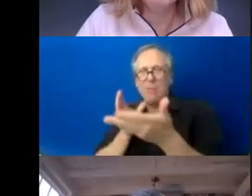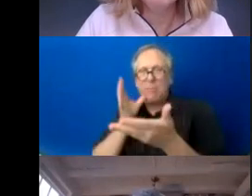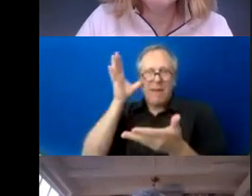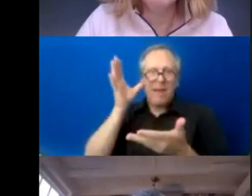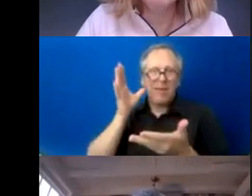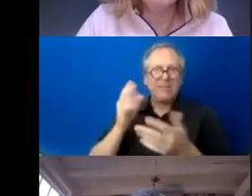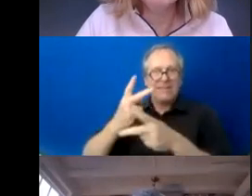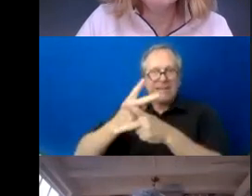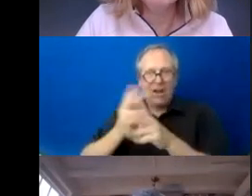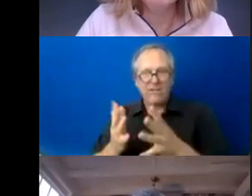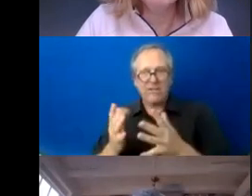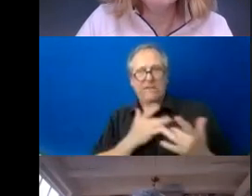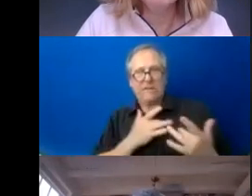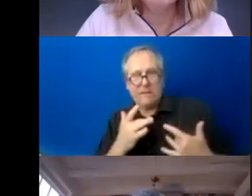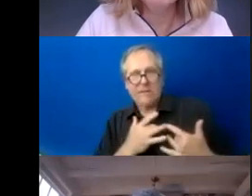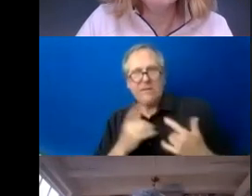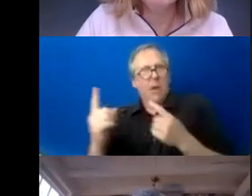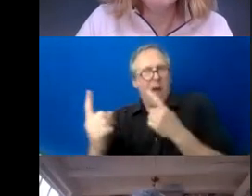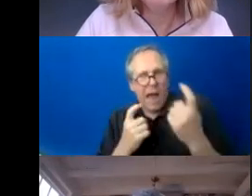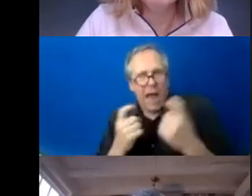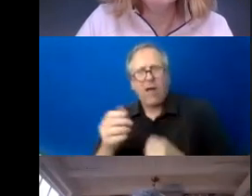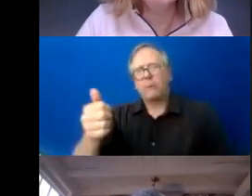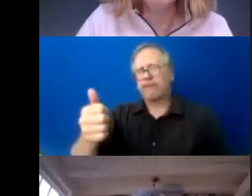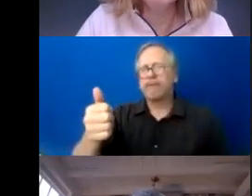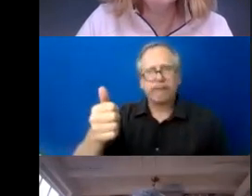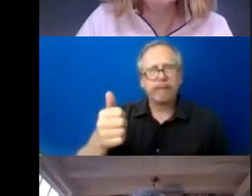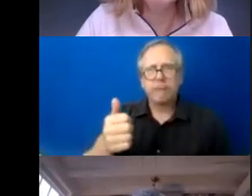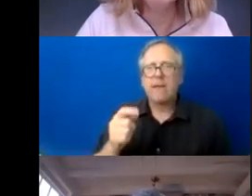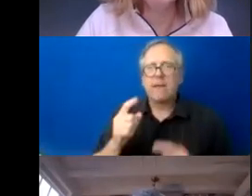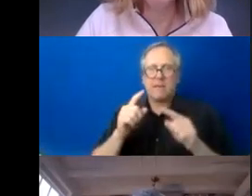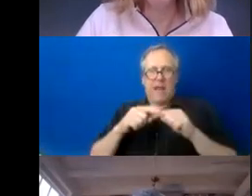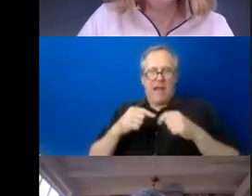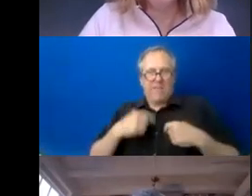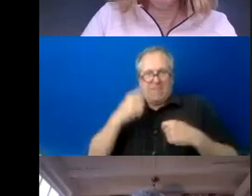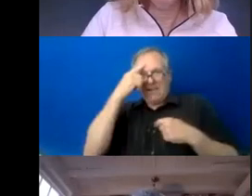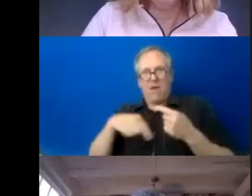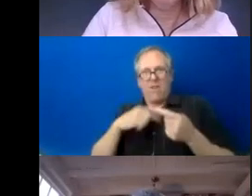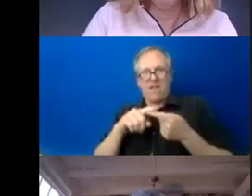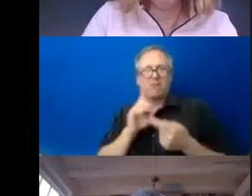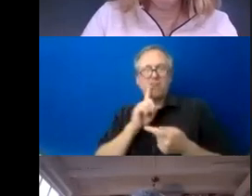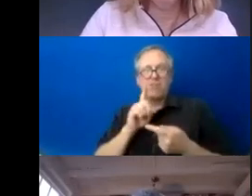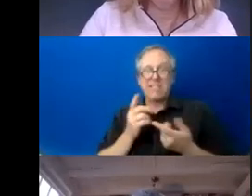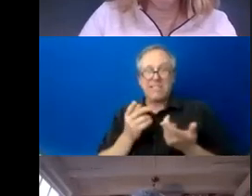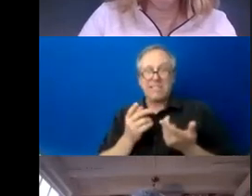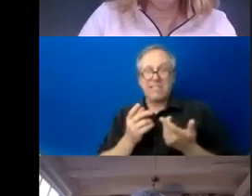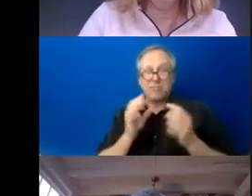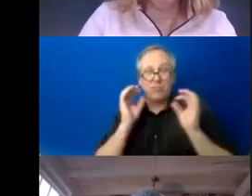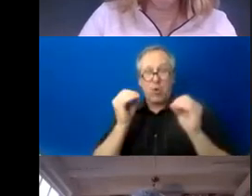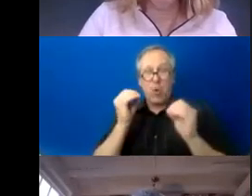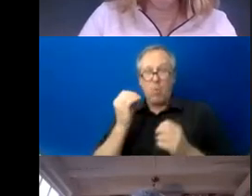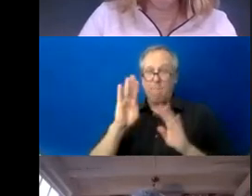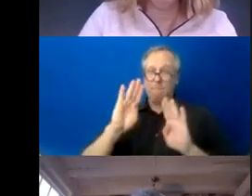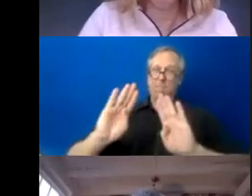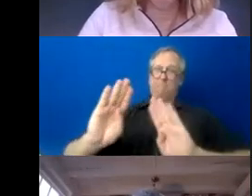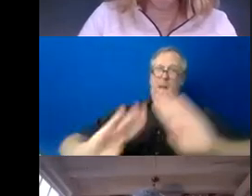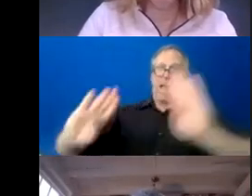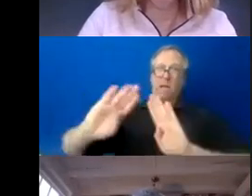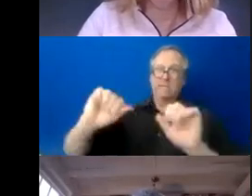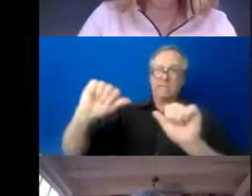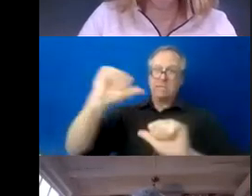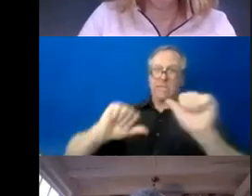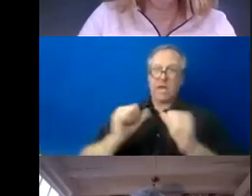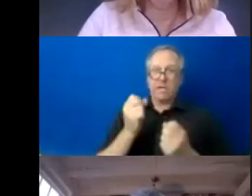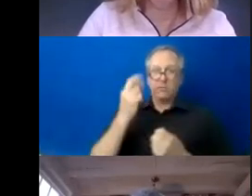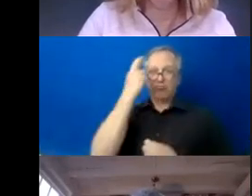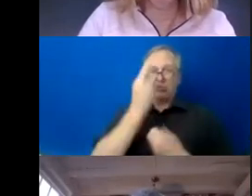that. But those are the two ways I think about it. One is that there isn't a real biologic reason for it to cause a